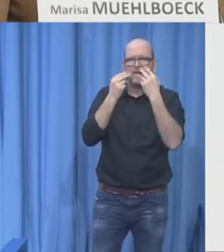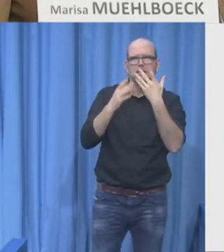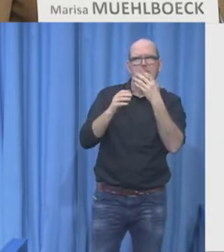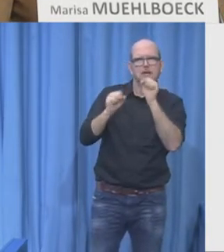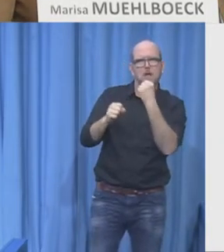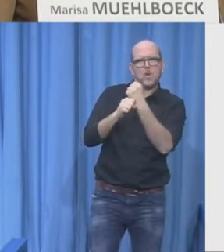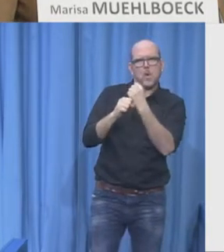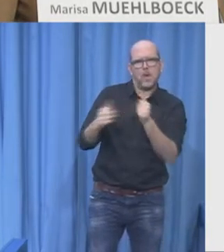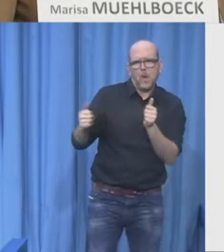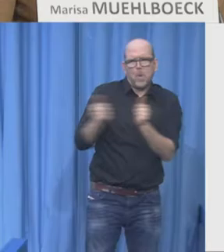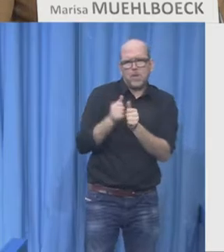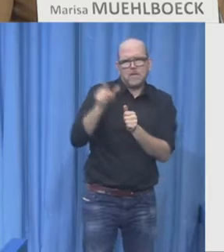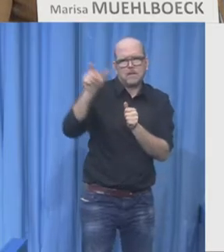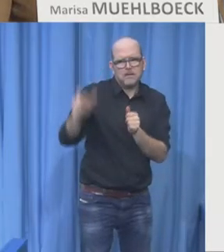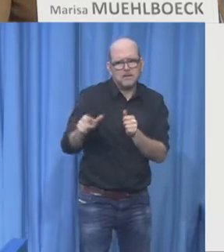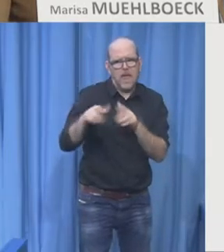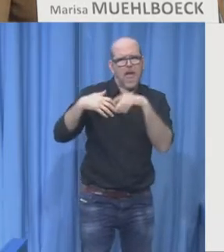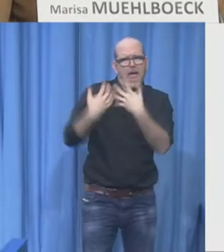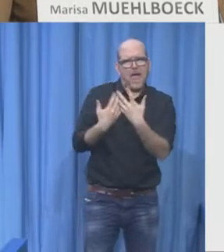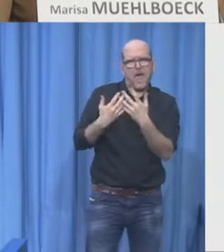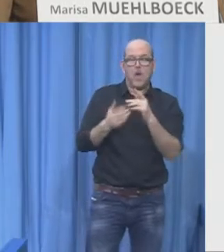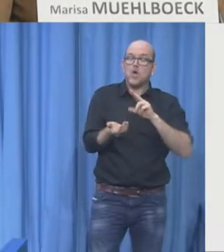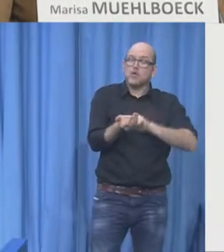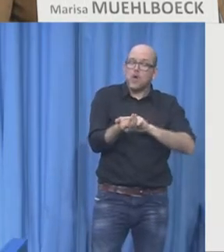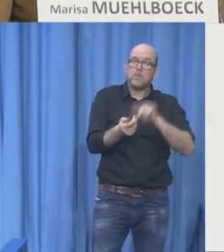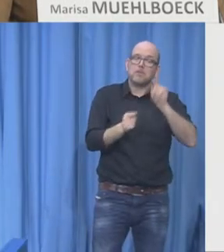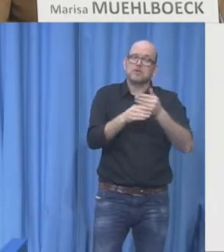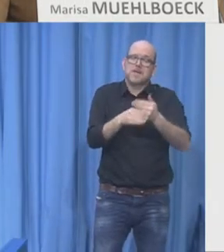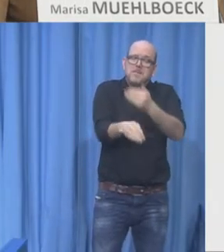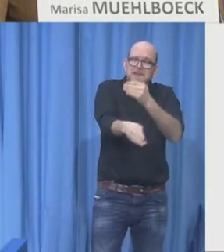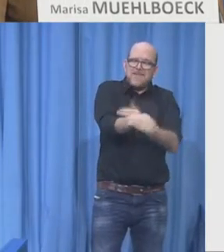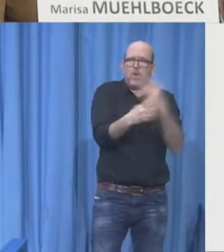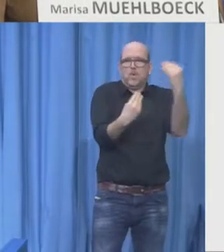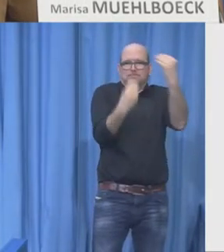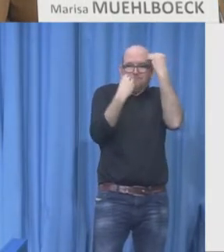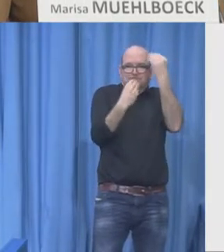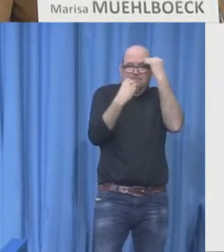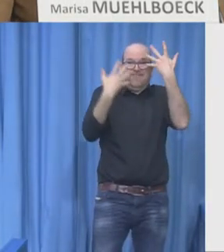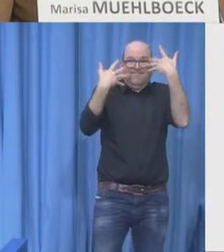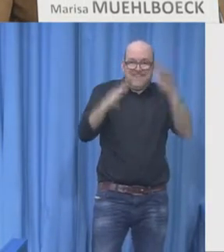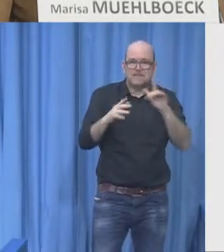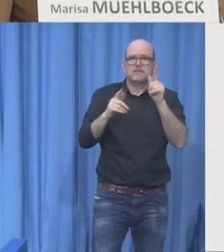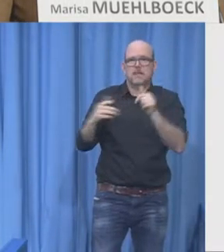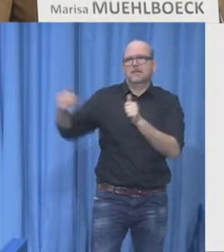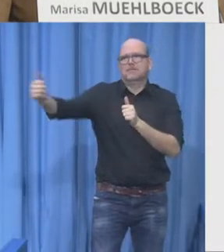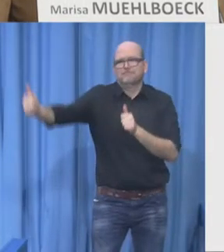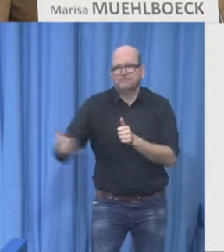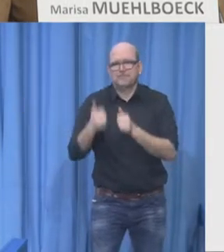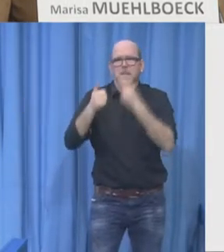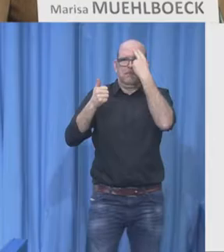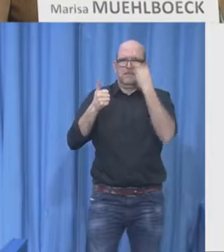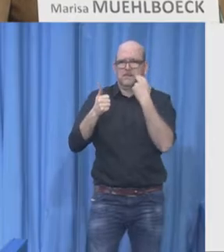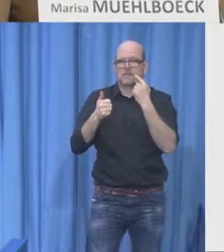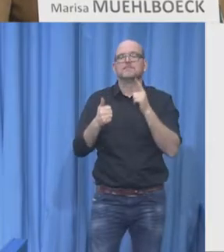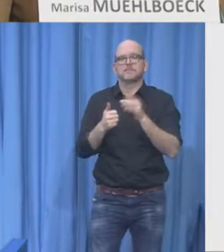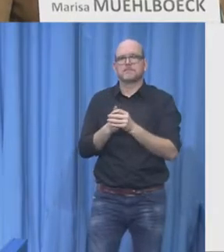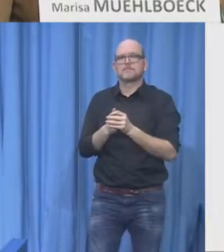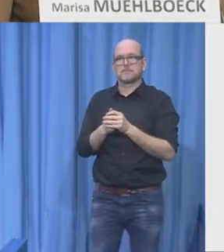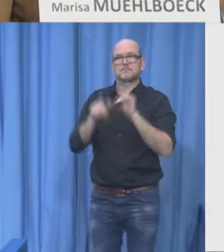the Ministry of Health, we are now conducting a study with the intention to prove that our medical tactile